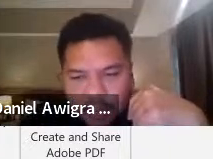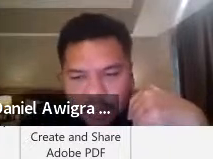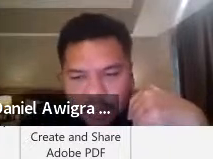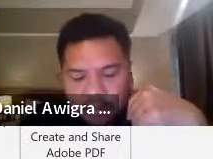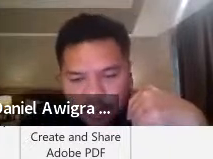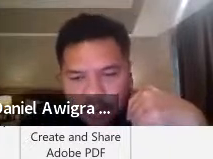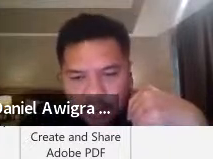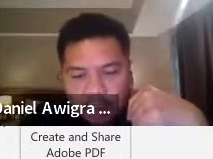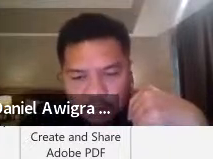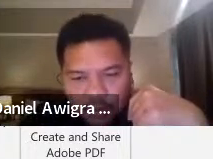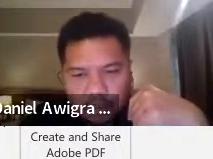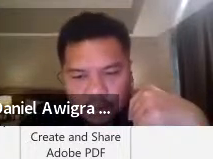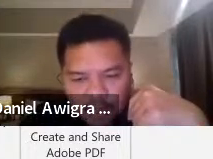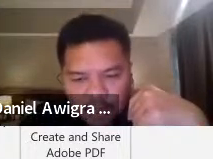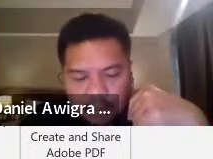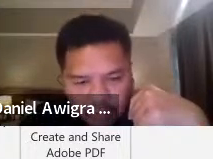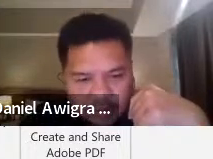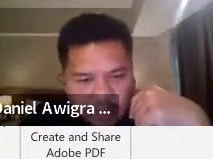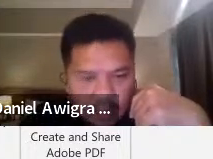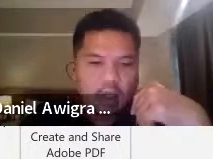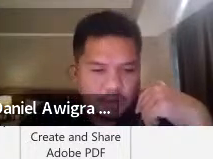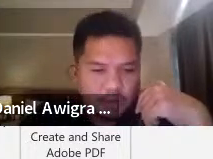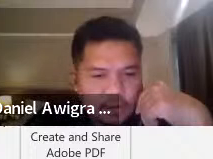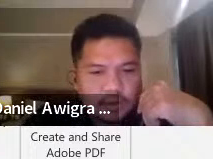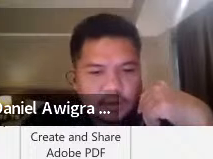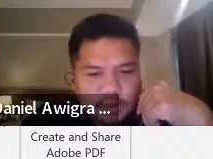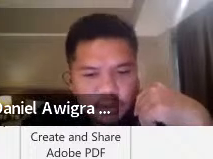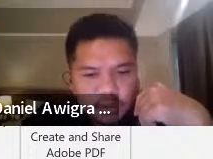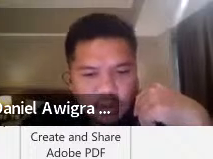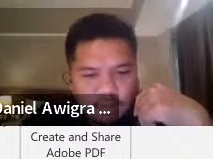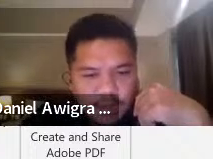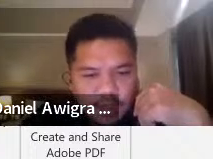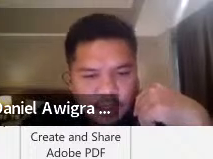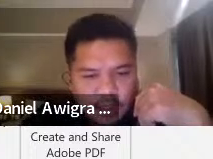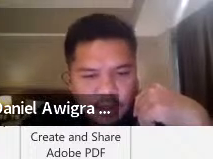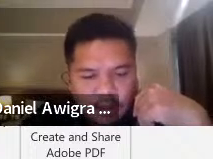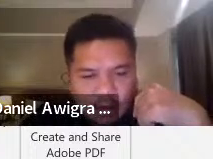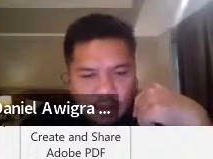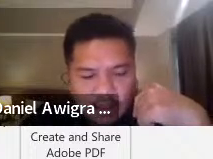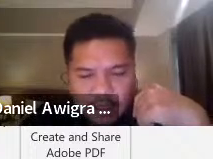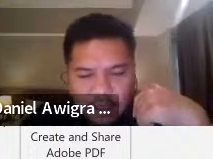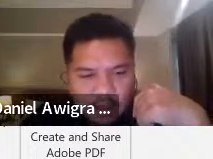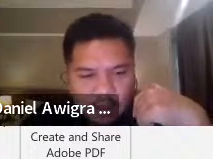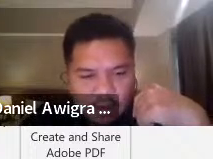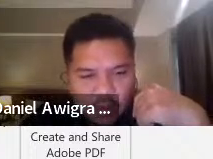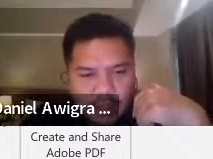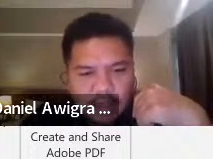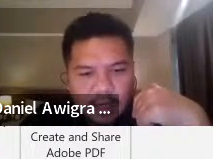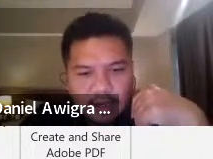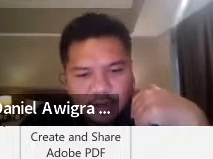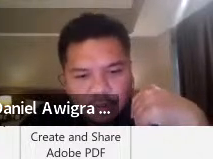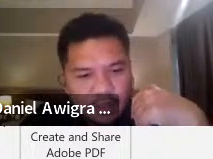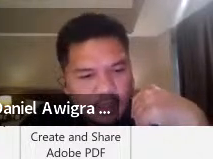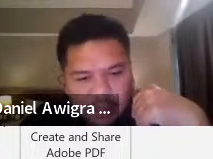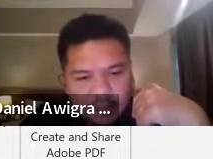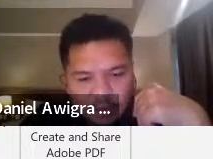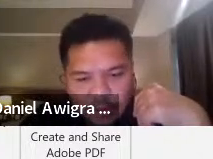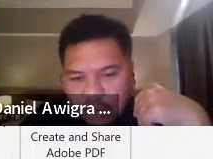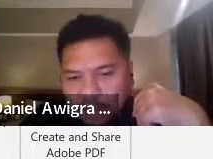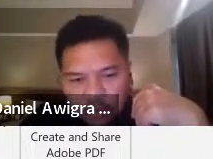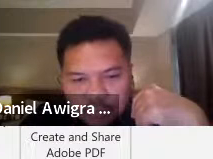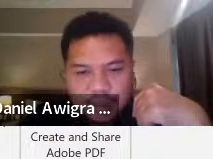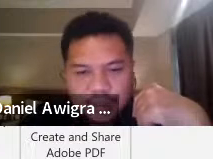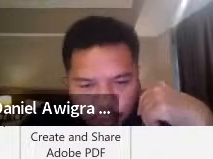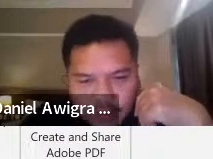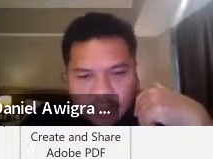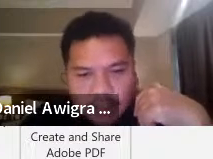I think it will say a lot. So on the waiting line phenomenal death row